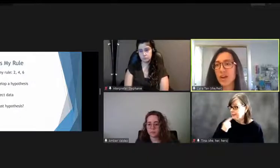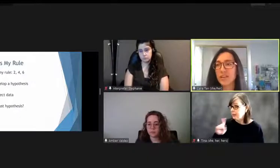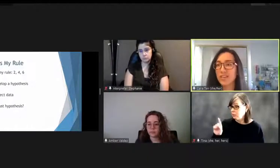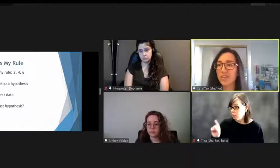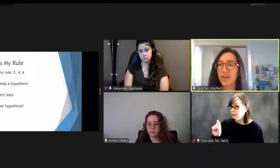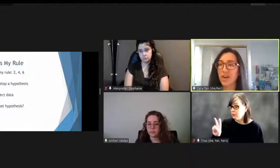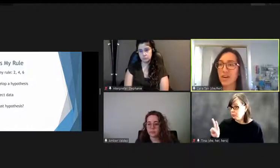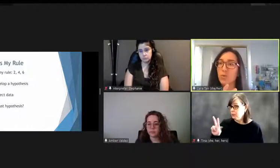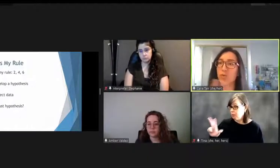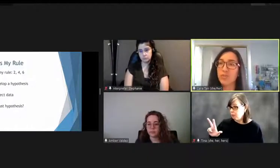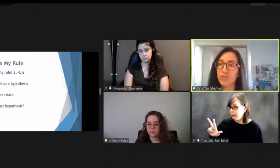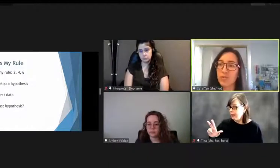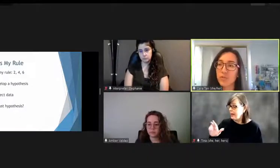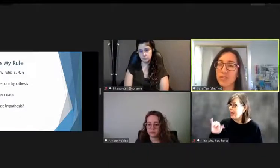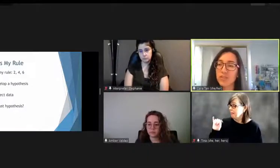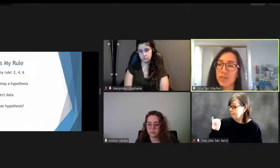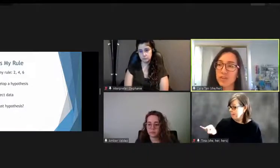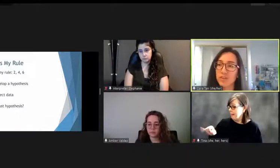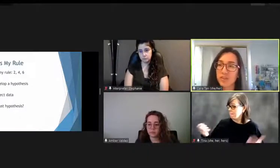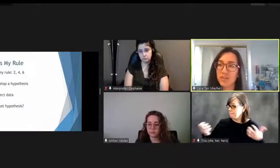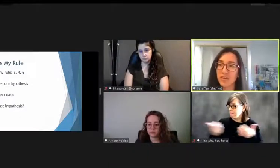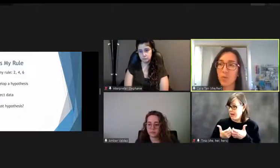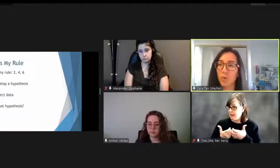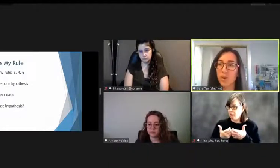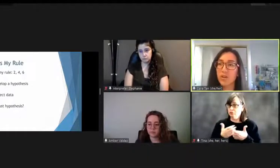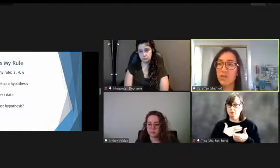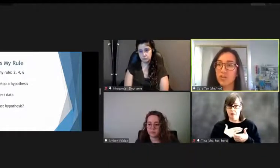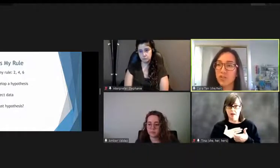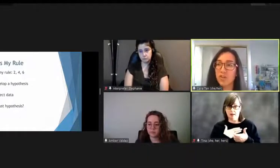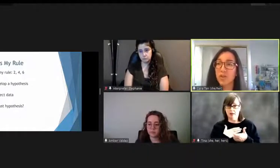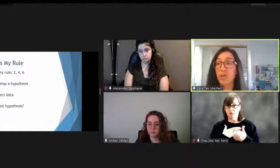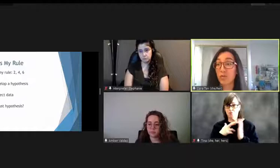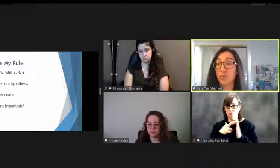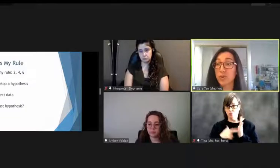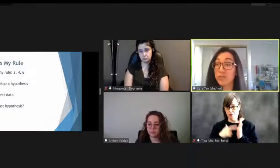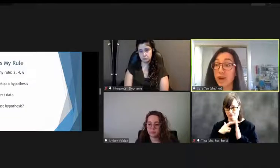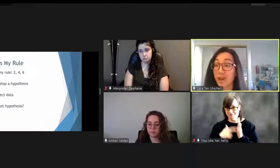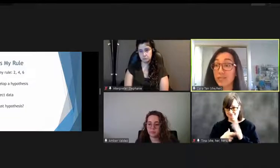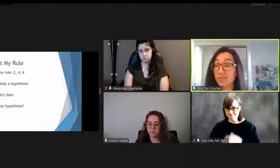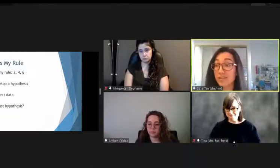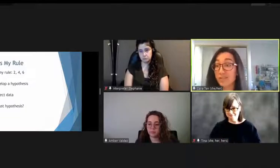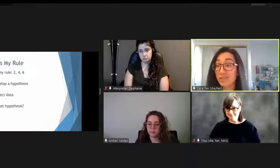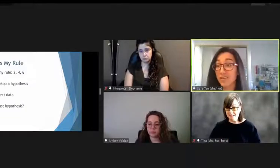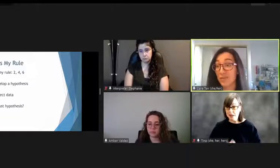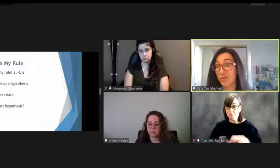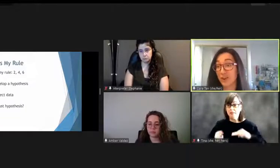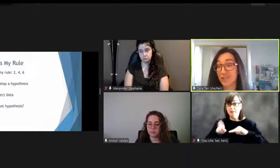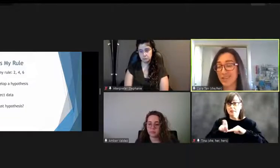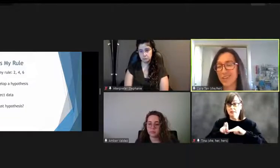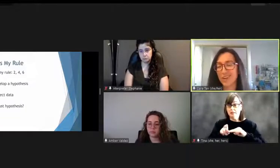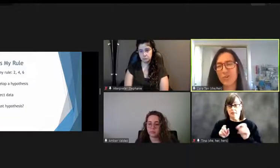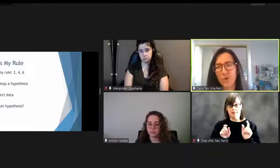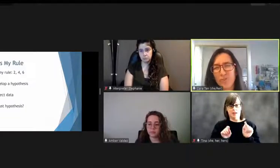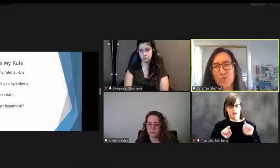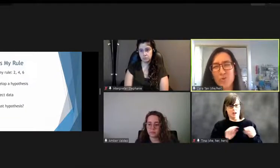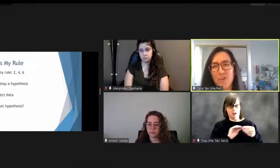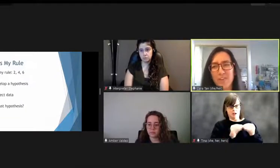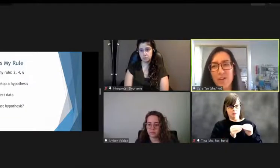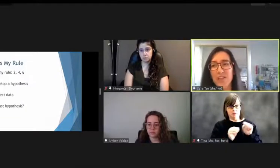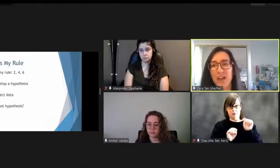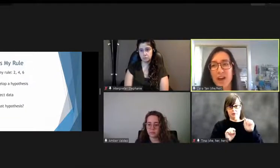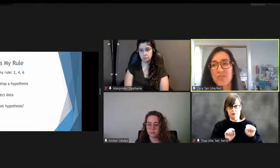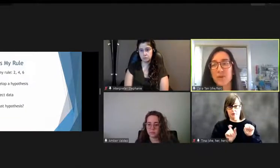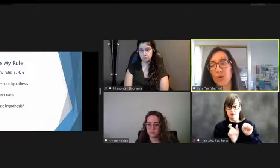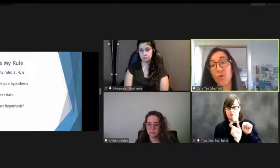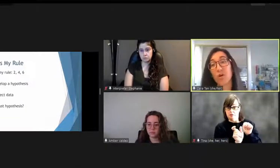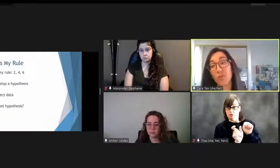It's not that they are equal intervals because someone tested 1, 2, 3.5, and that was fine, which also rules out